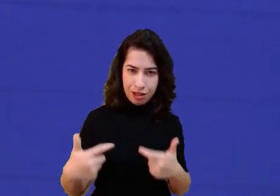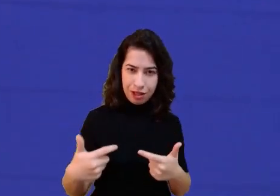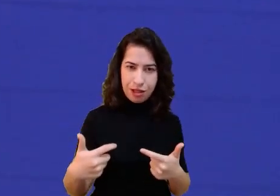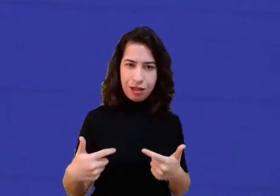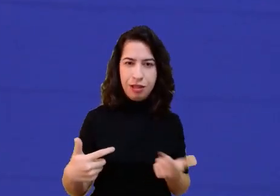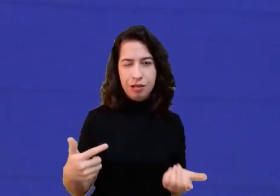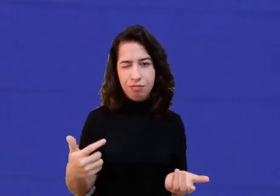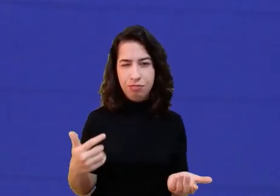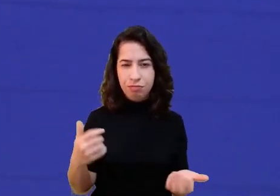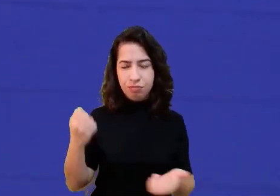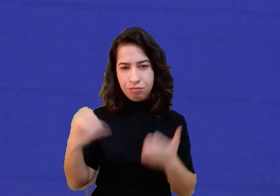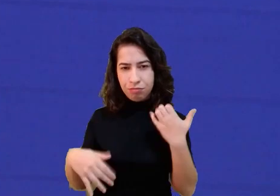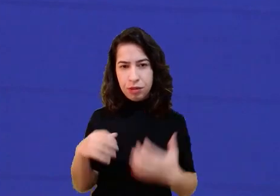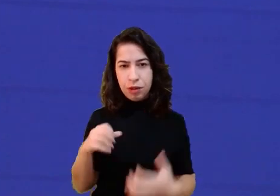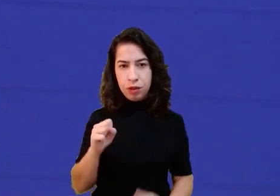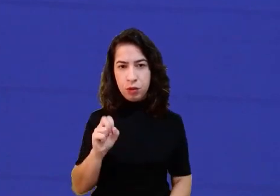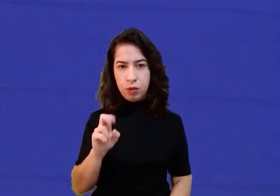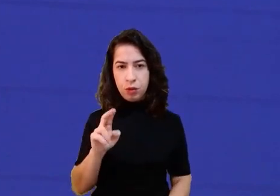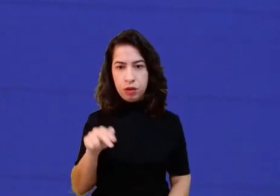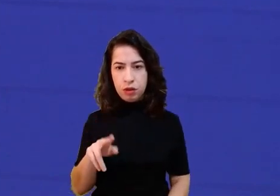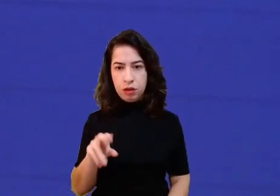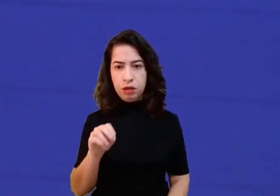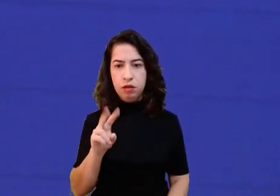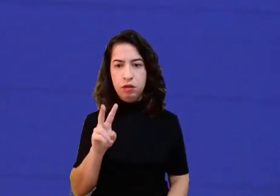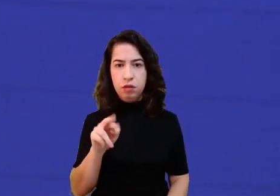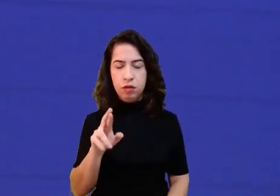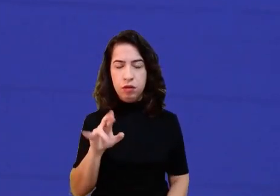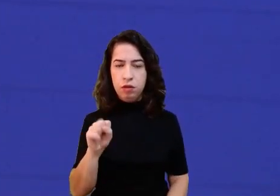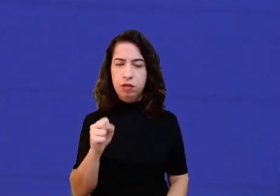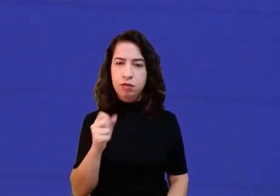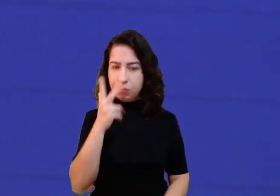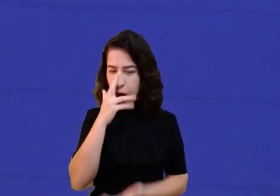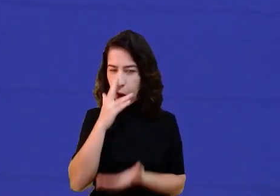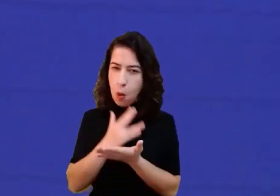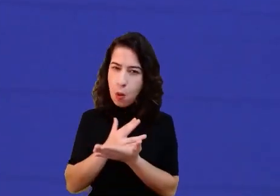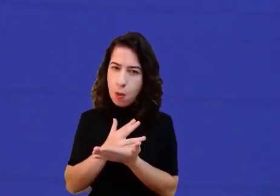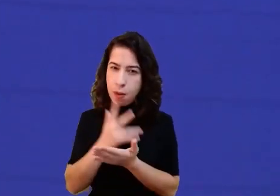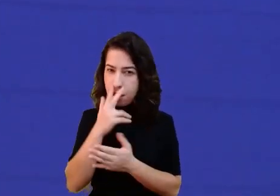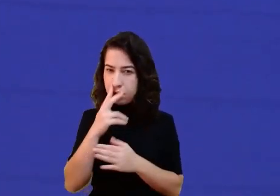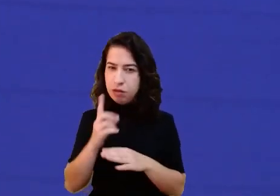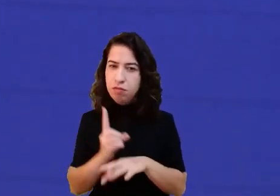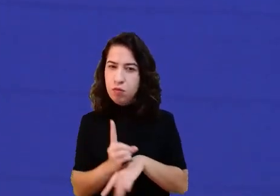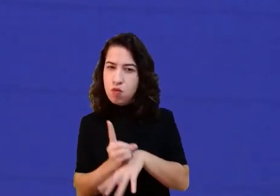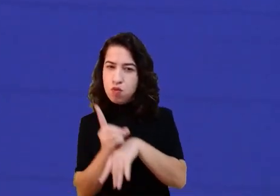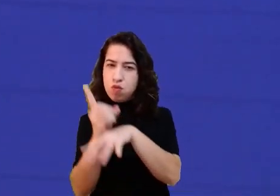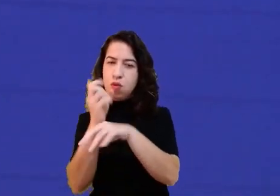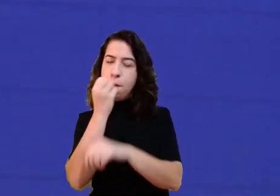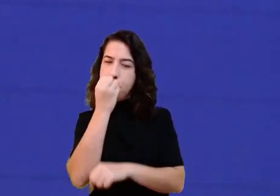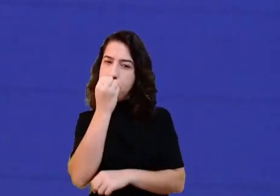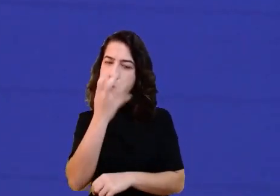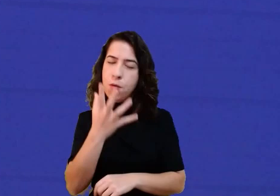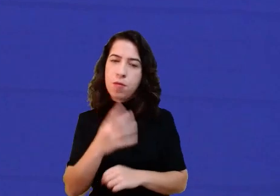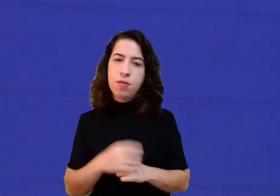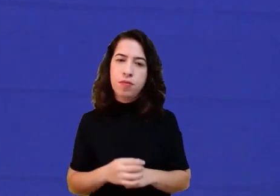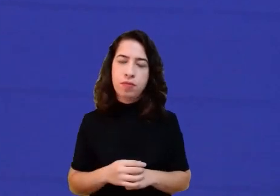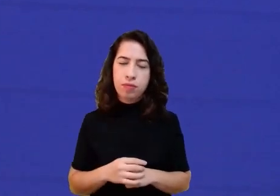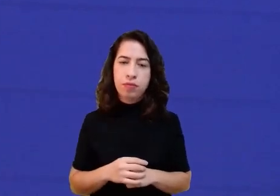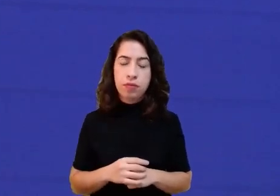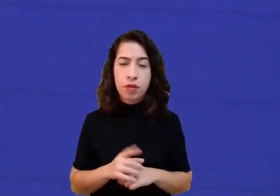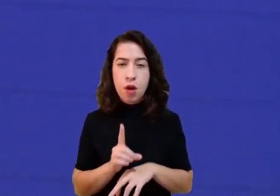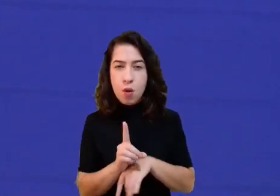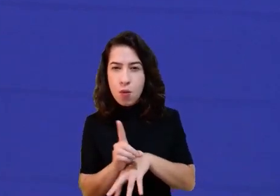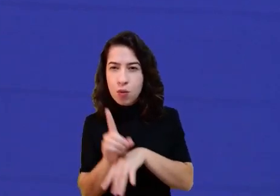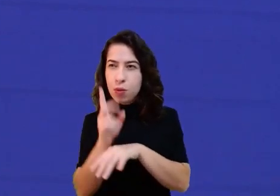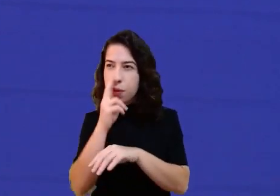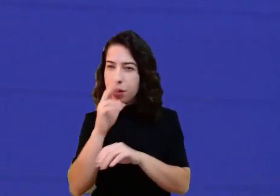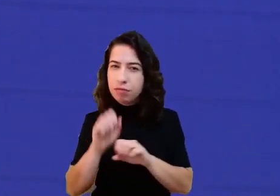Suzano Ventures is our missile for causing good in the